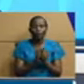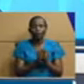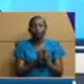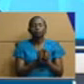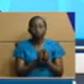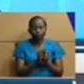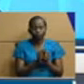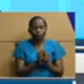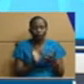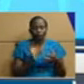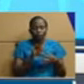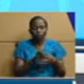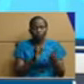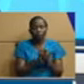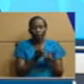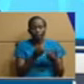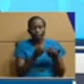resulting